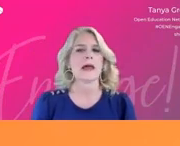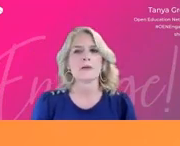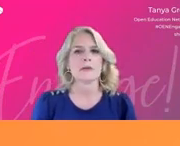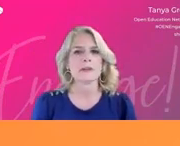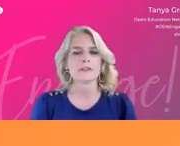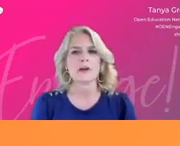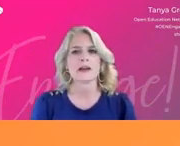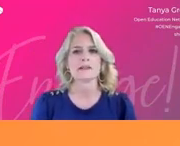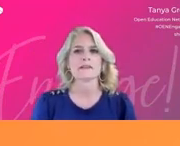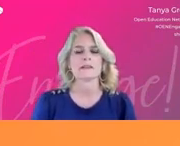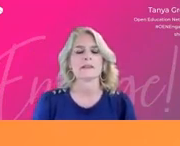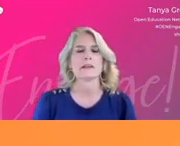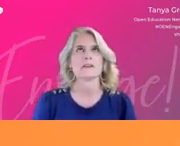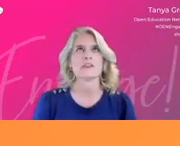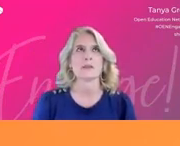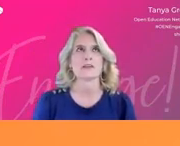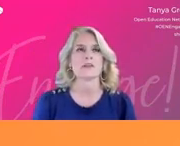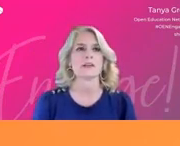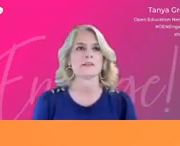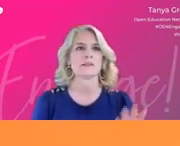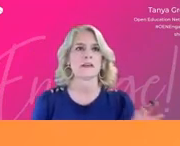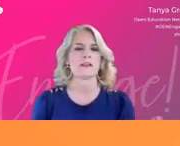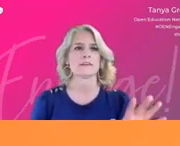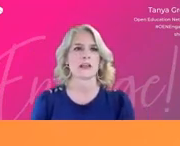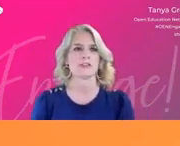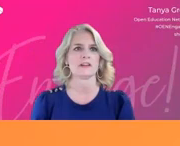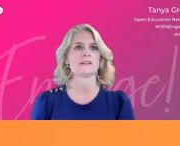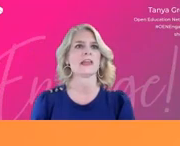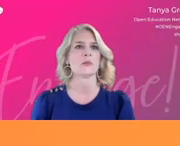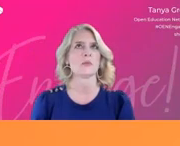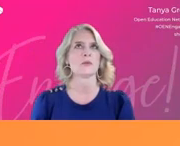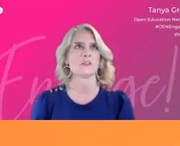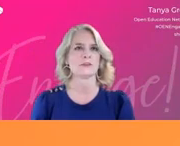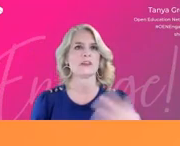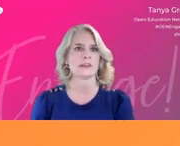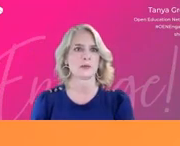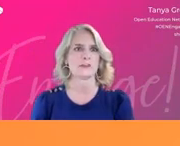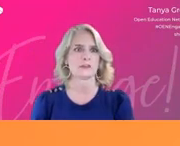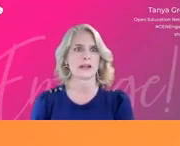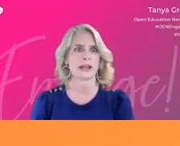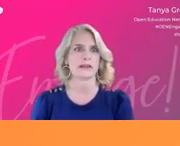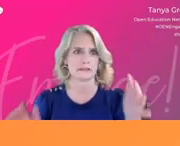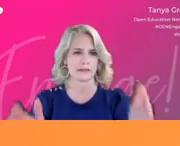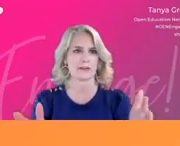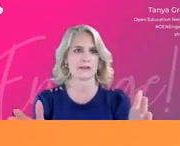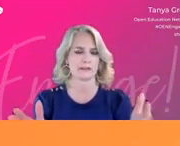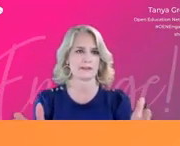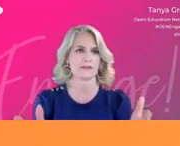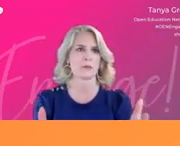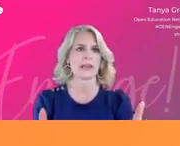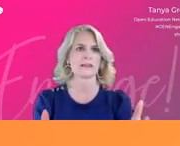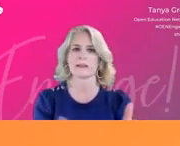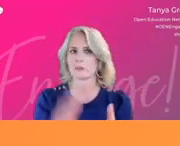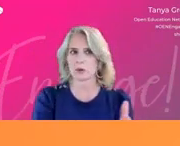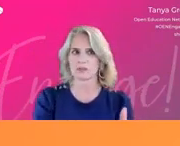And yeah, I don't, as far as Jamie, as far as the 7 sessions, like, do you think that you would do that again,